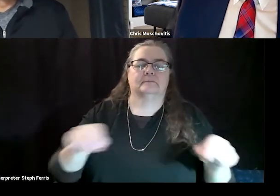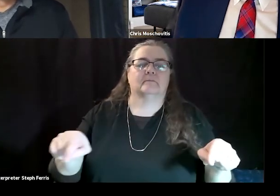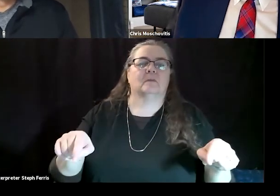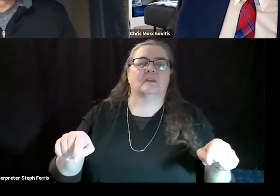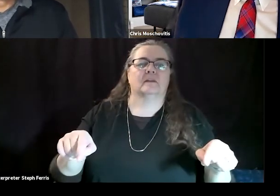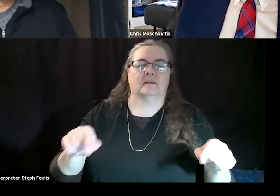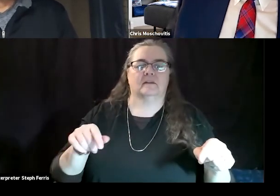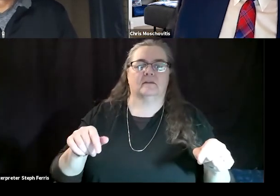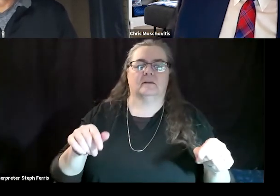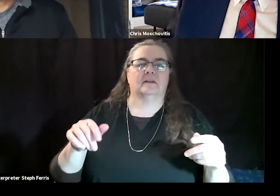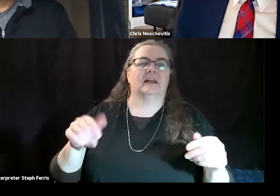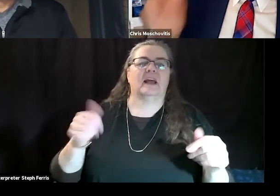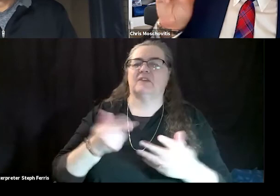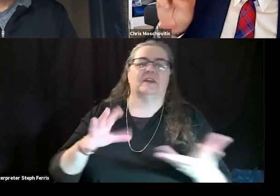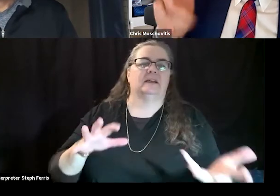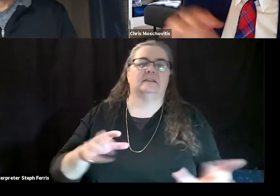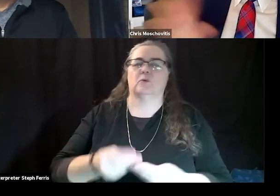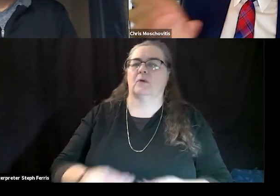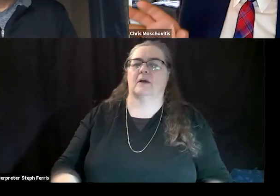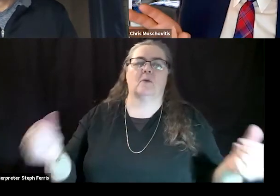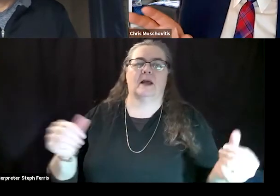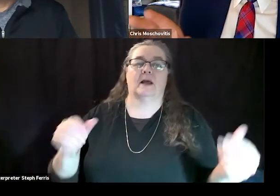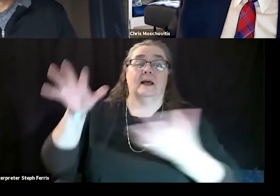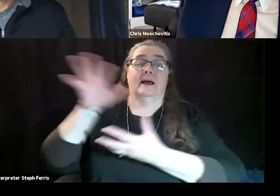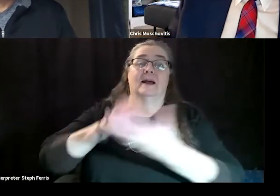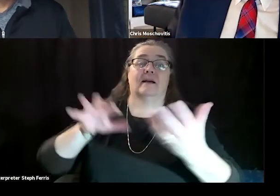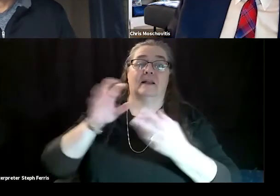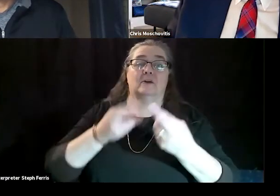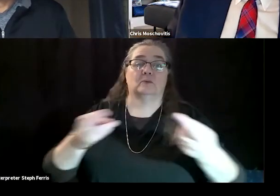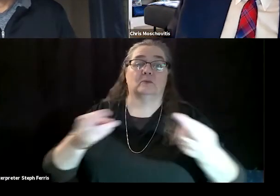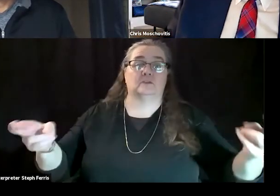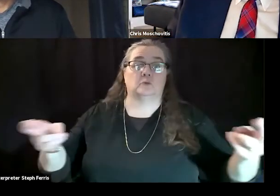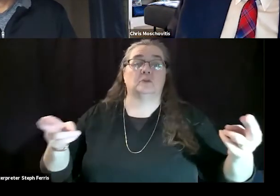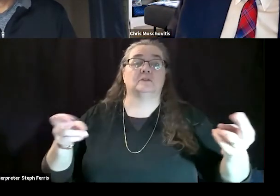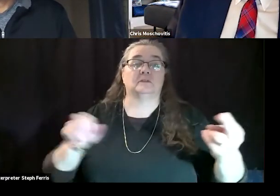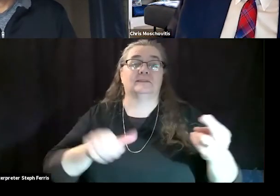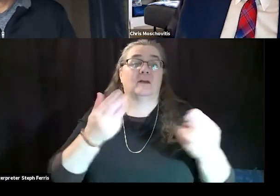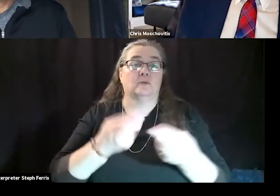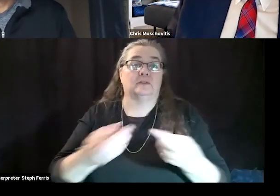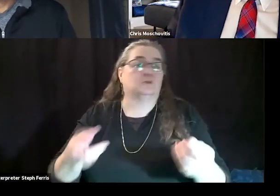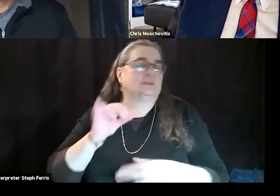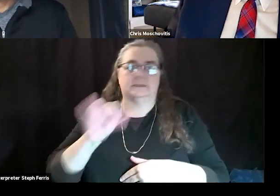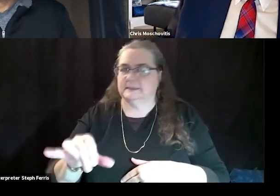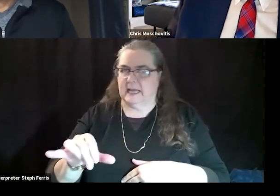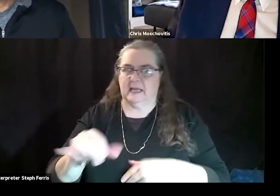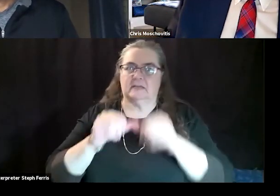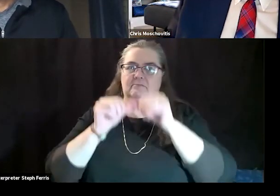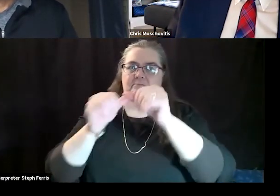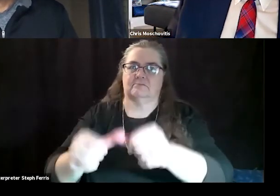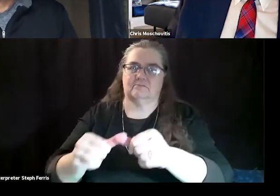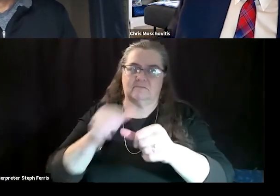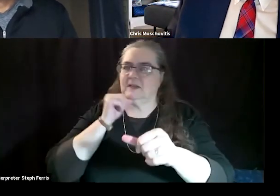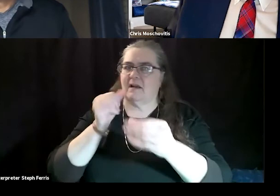the cloud resources and the as a service is not going anywhere. The second thing is that